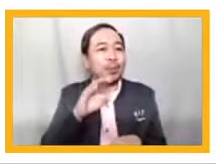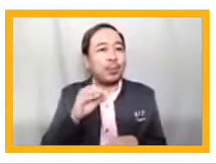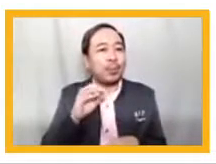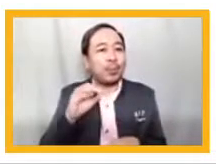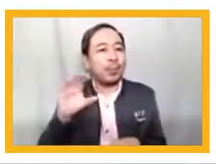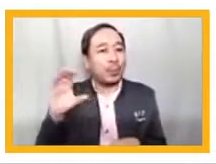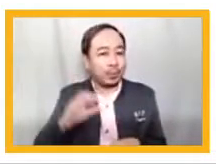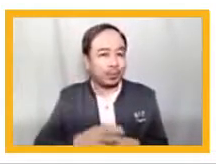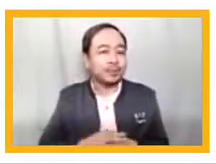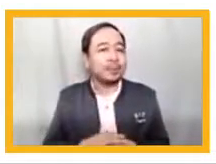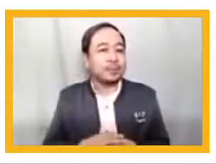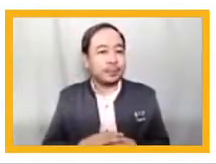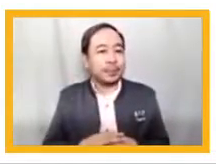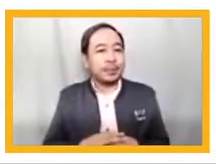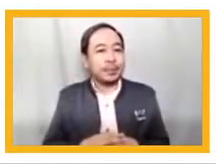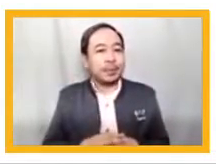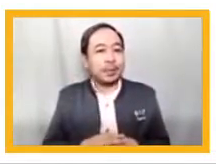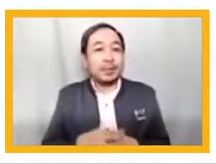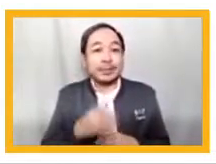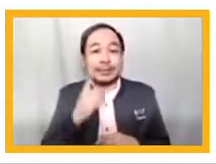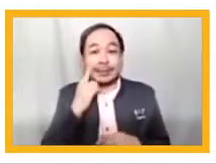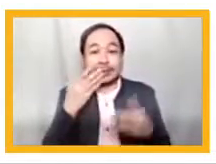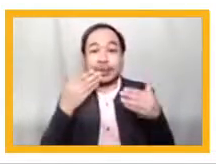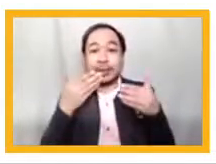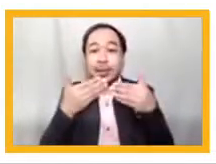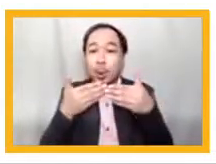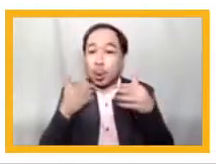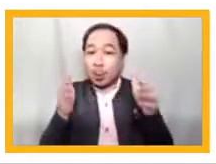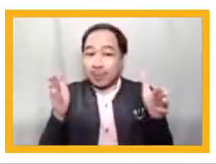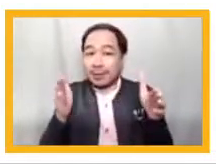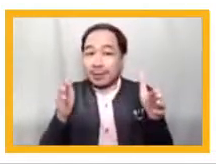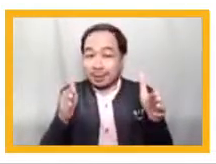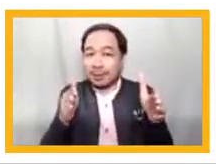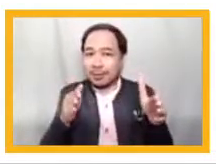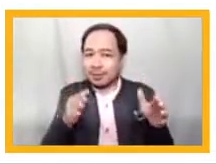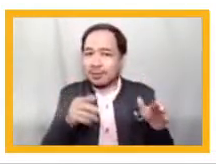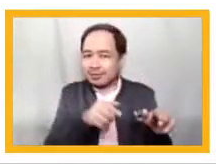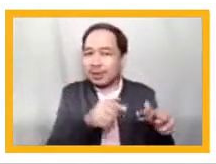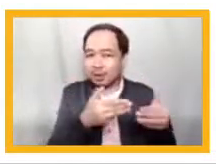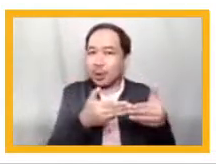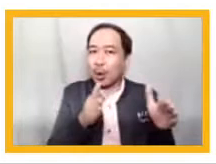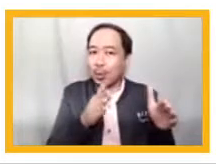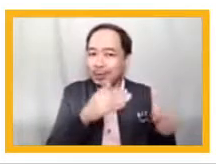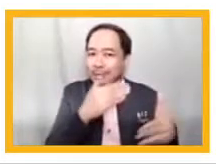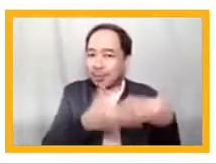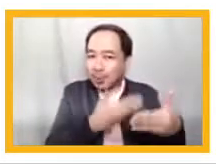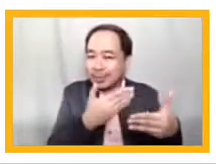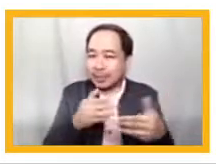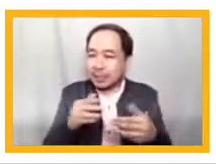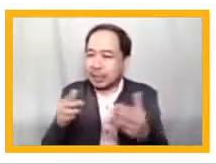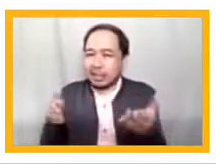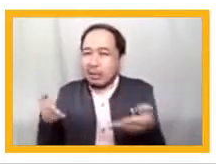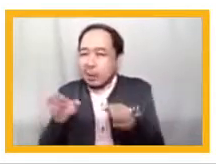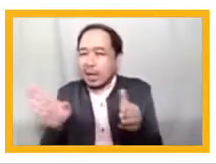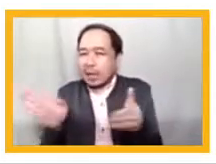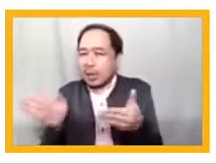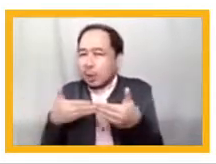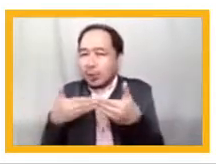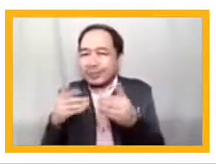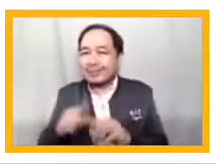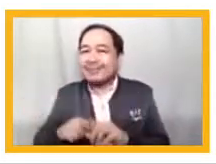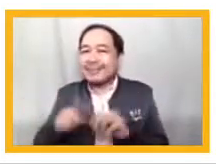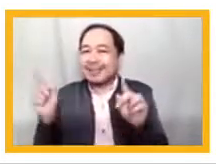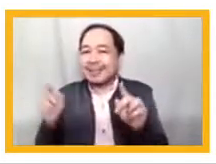The open is quite different from the closed approach before. So the mindset of the leader of the university, schools,